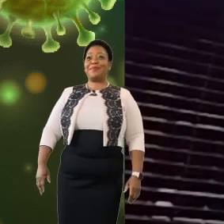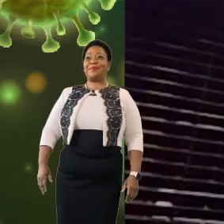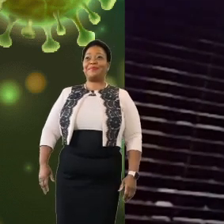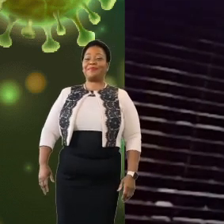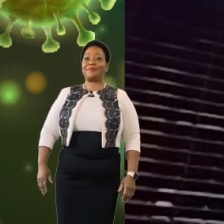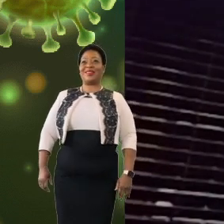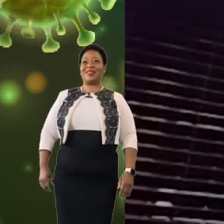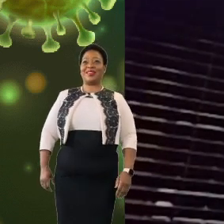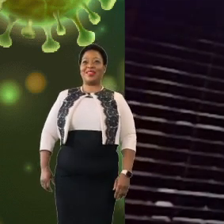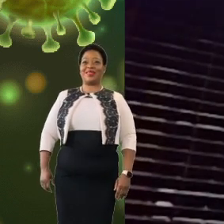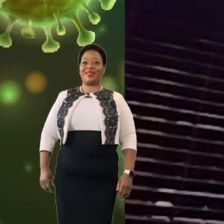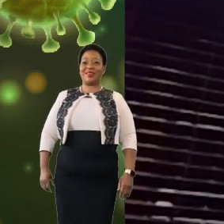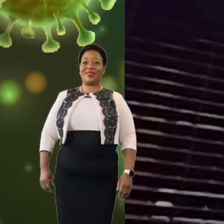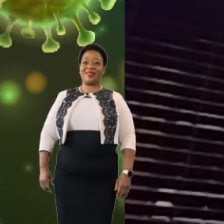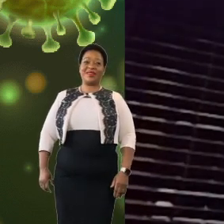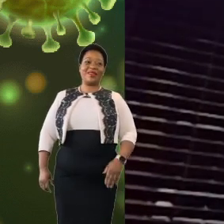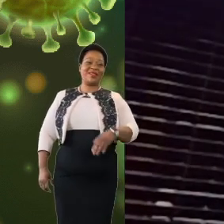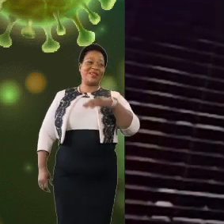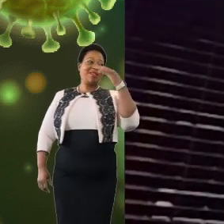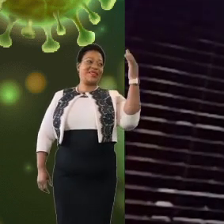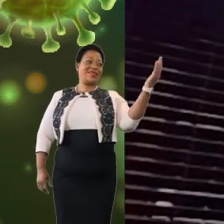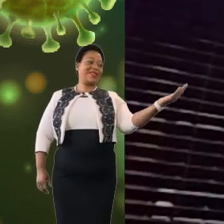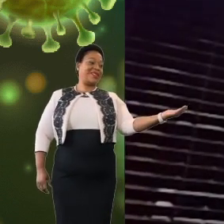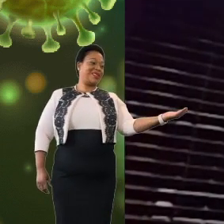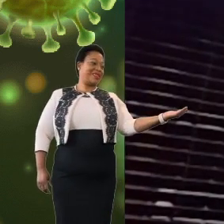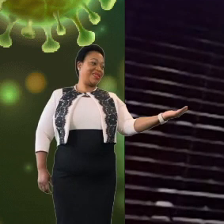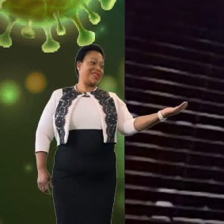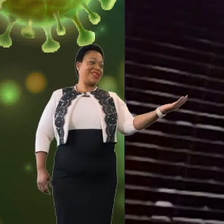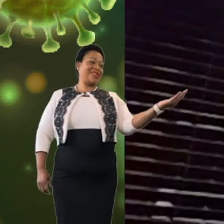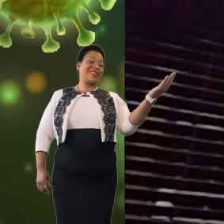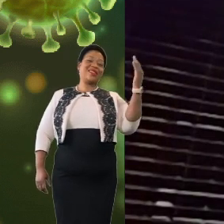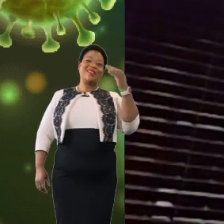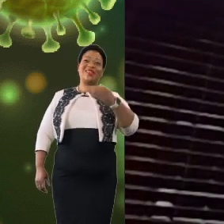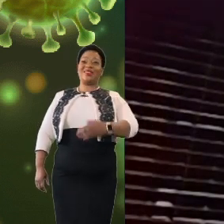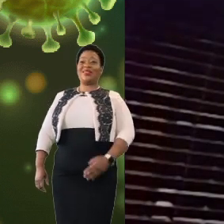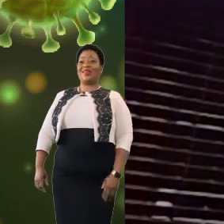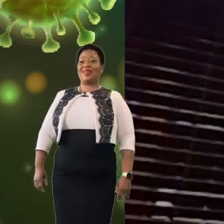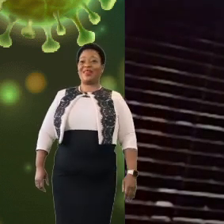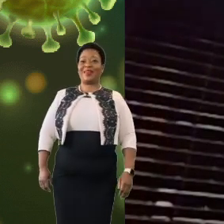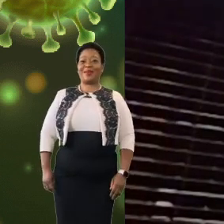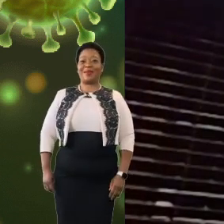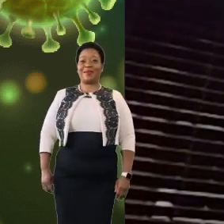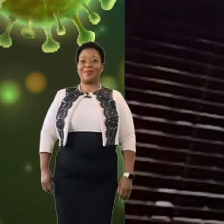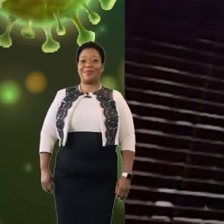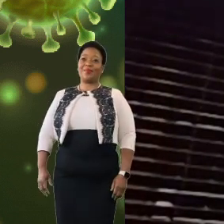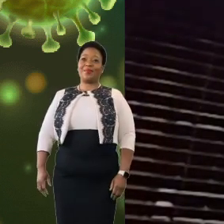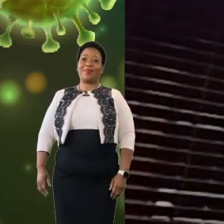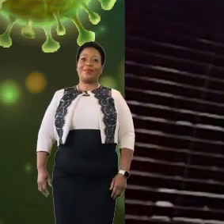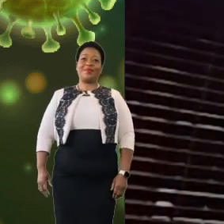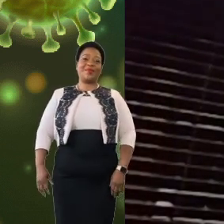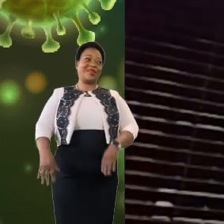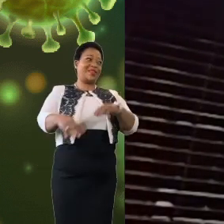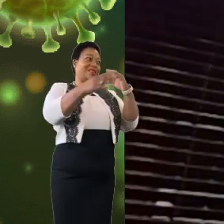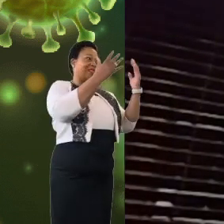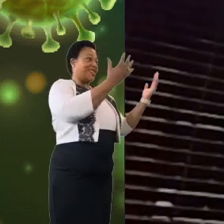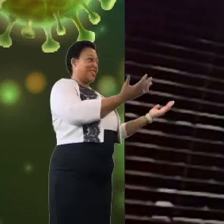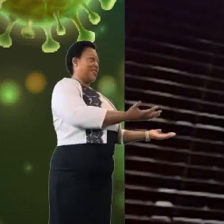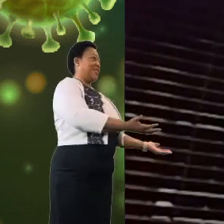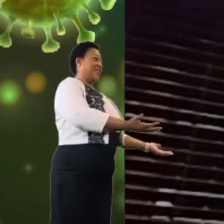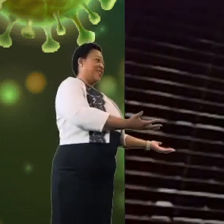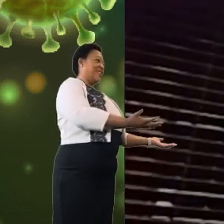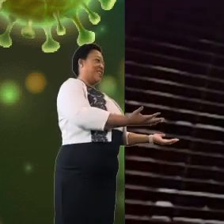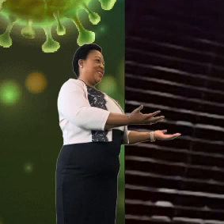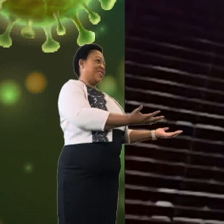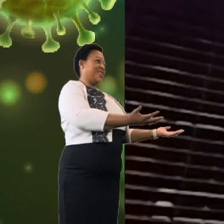not prepared for them to start working. Why have they not prepared? It's because for them to start